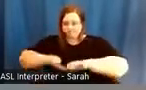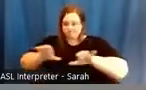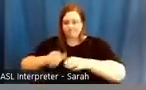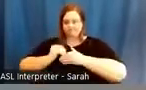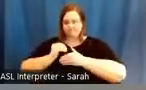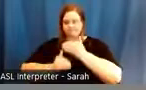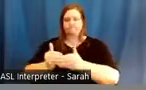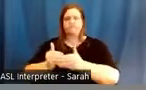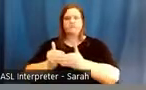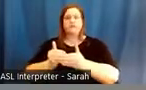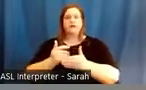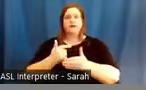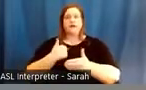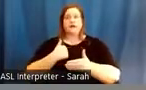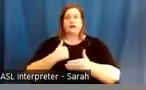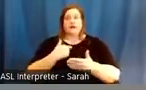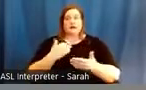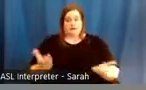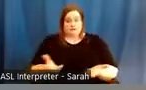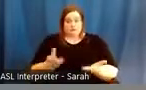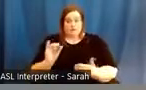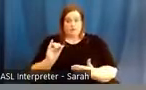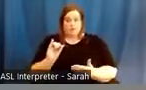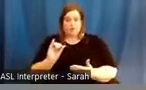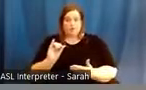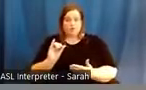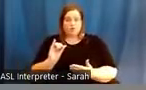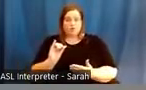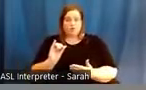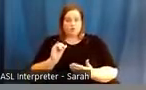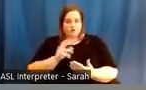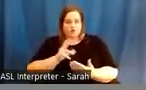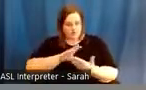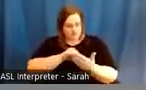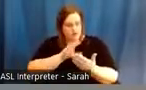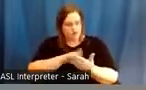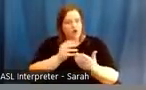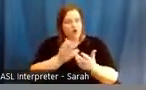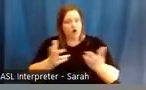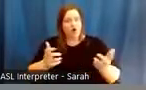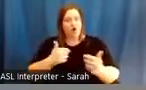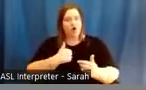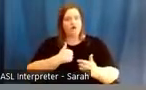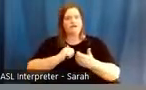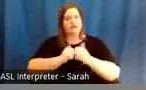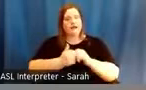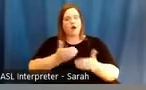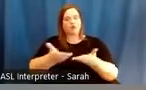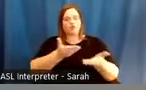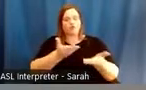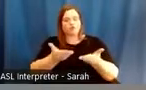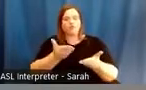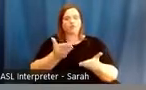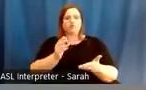I'm here before you too to say that I have a lot to learn about how to serve Vermonters with